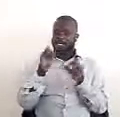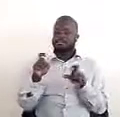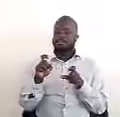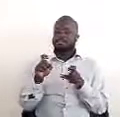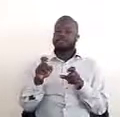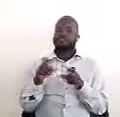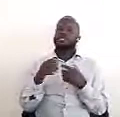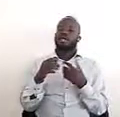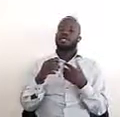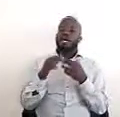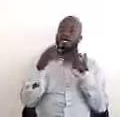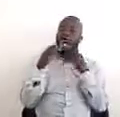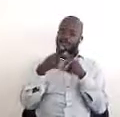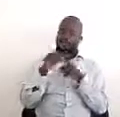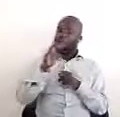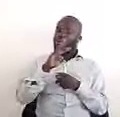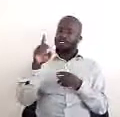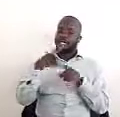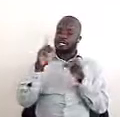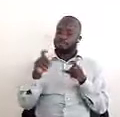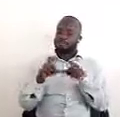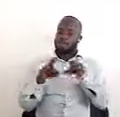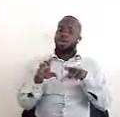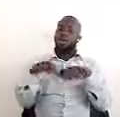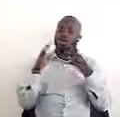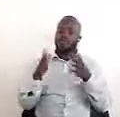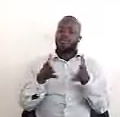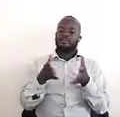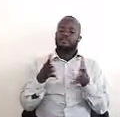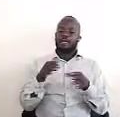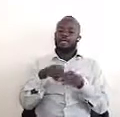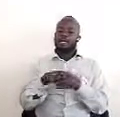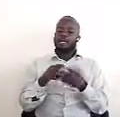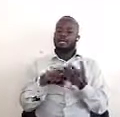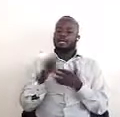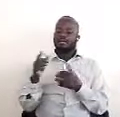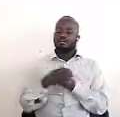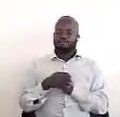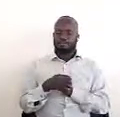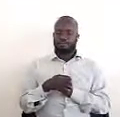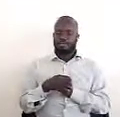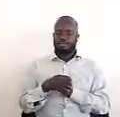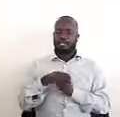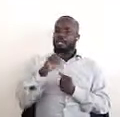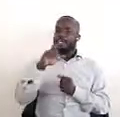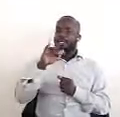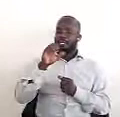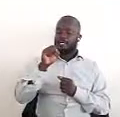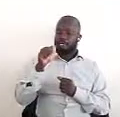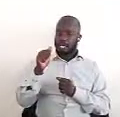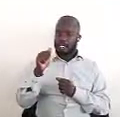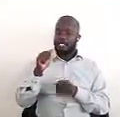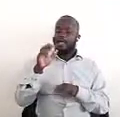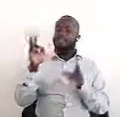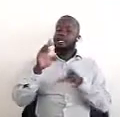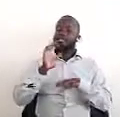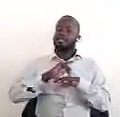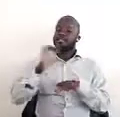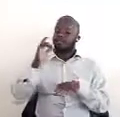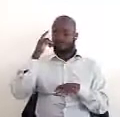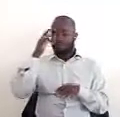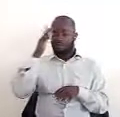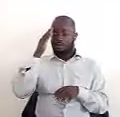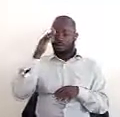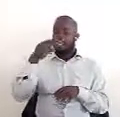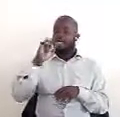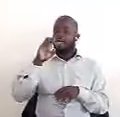test. Results from a Western blot test are normally available in a week. While the ELISA test is very sensitive